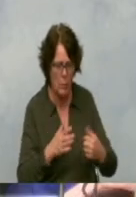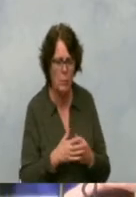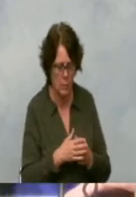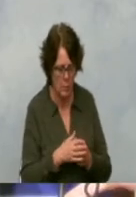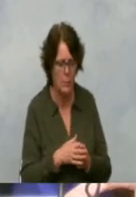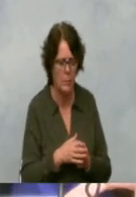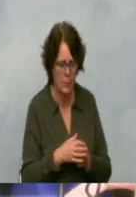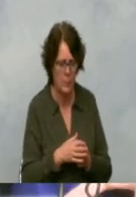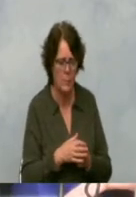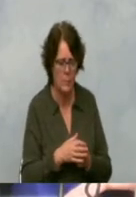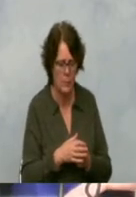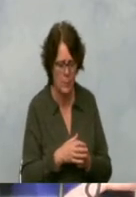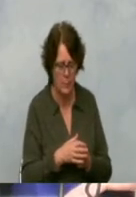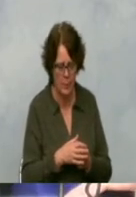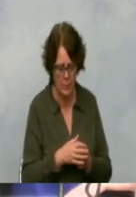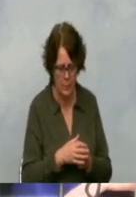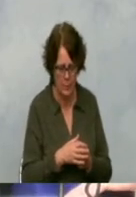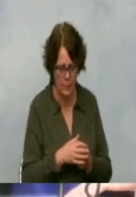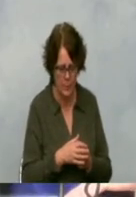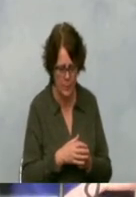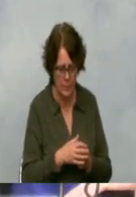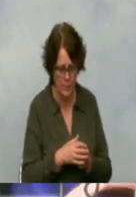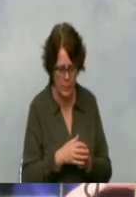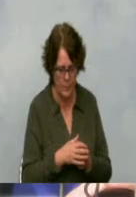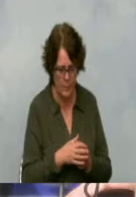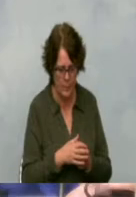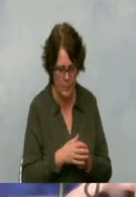Yes, we've got Councillor Lambie.